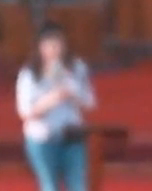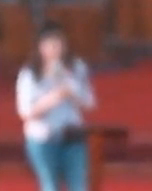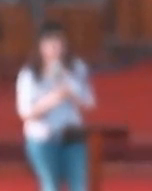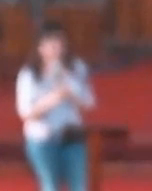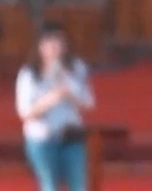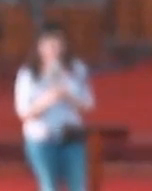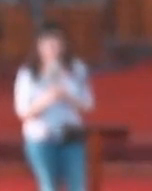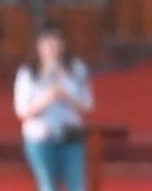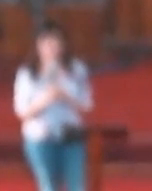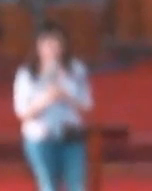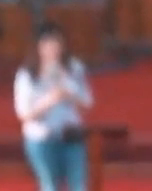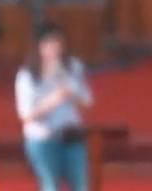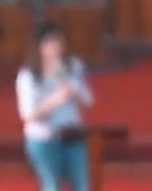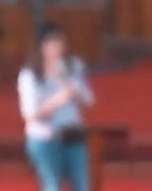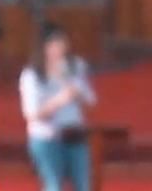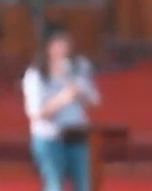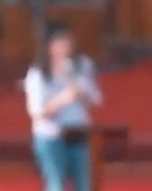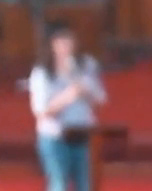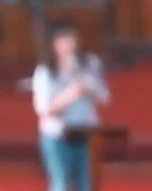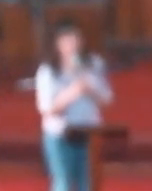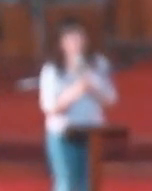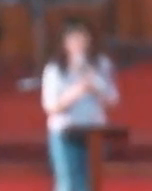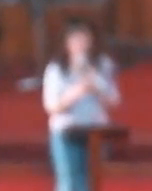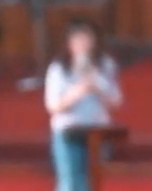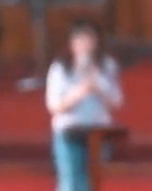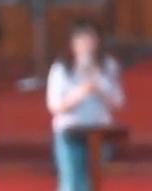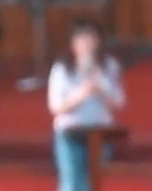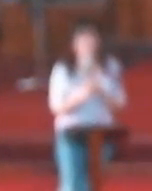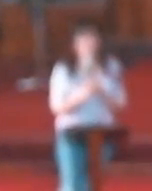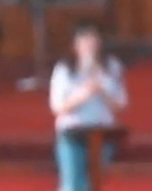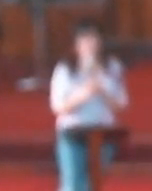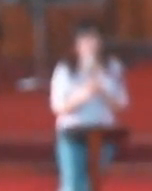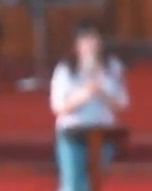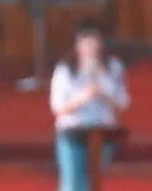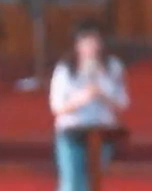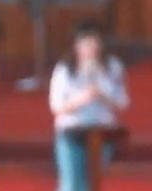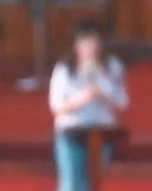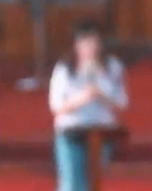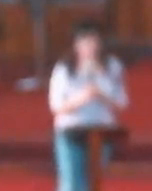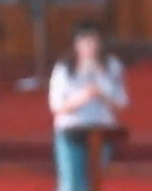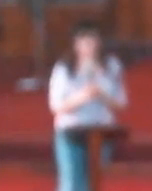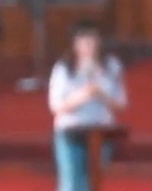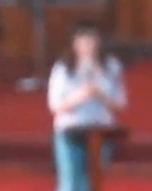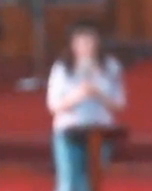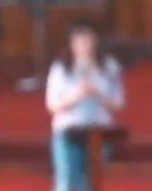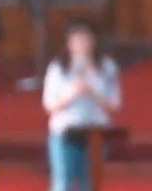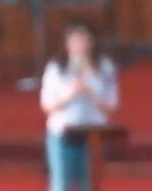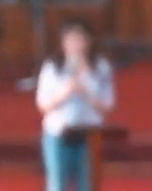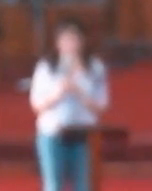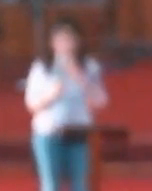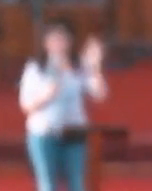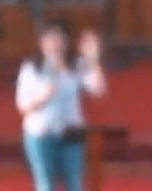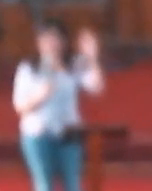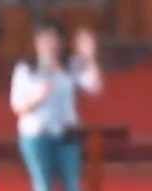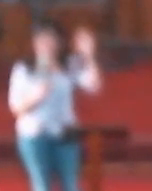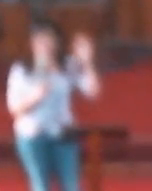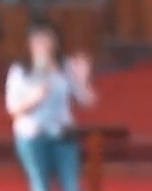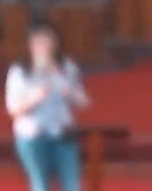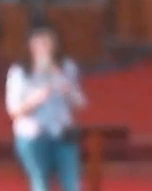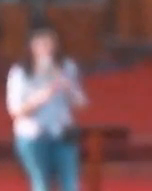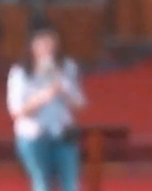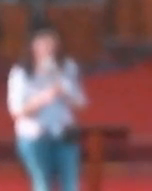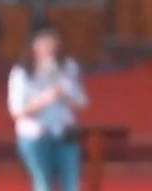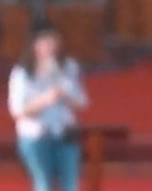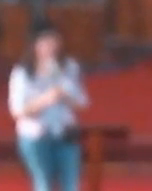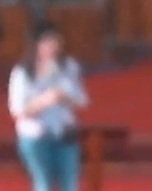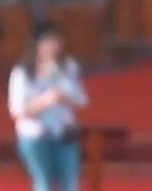tu boca. Okay, fathers, you can do a lot of damage or a lot of good with your mouth. ¿Cuántos quieren hacer el bien? How many of you would like to do good things?